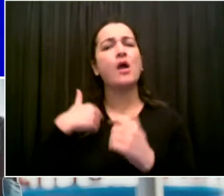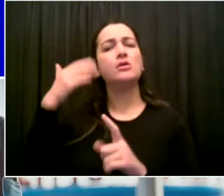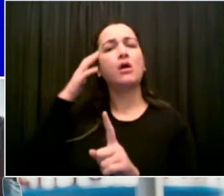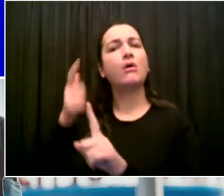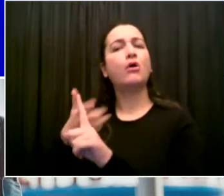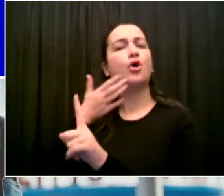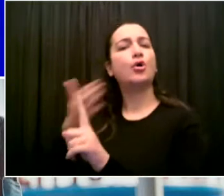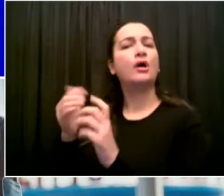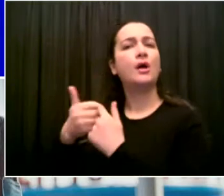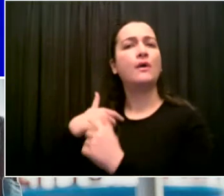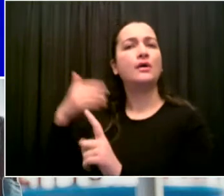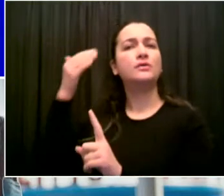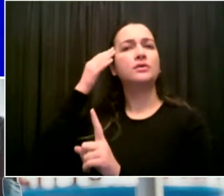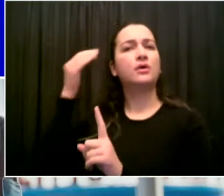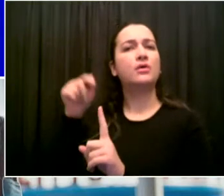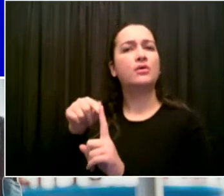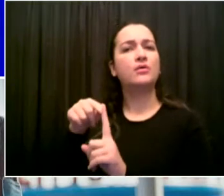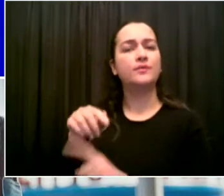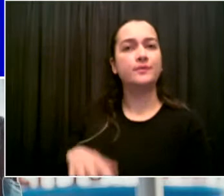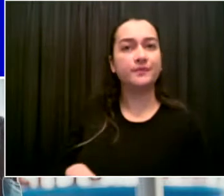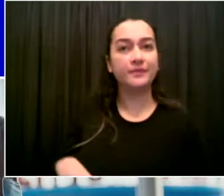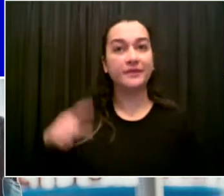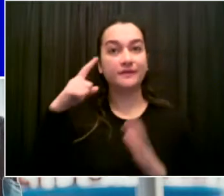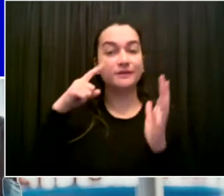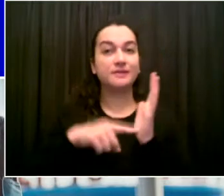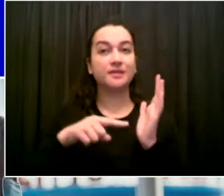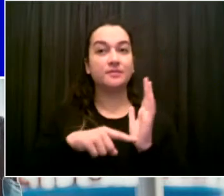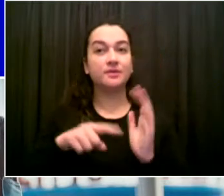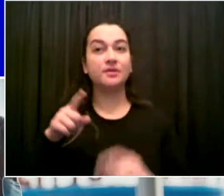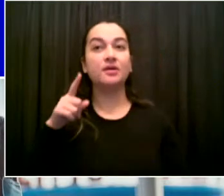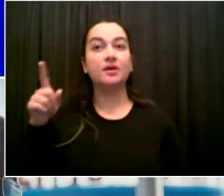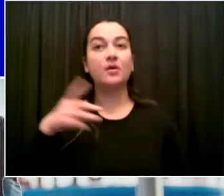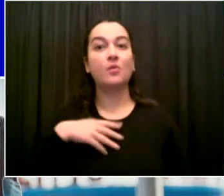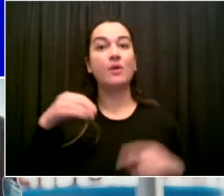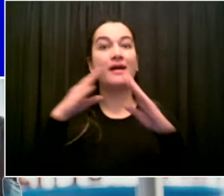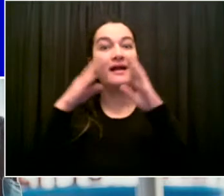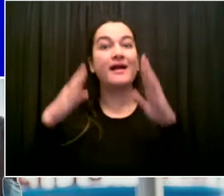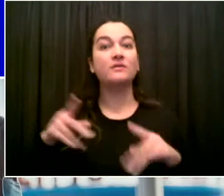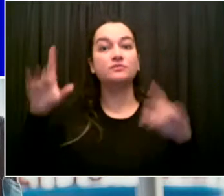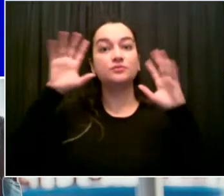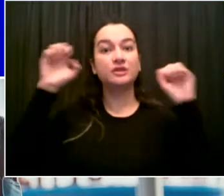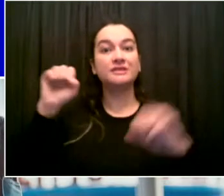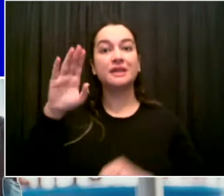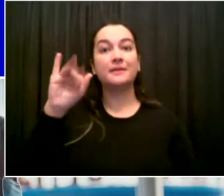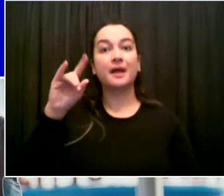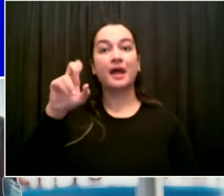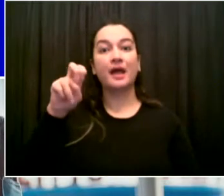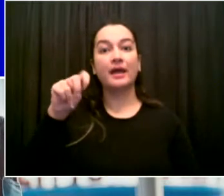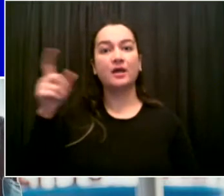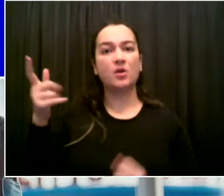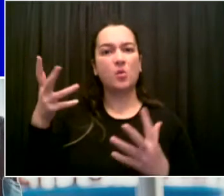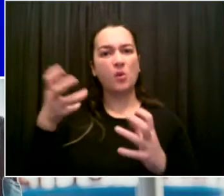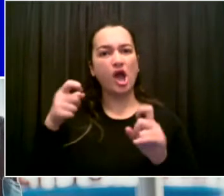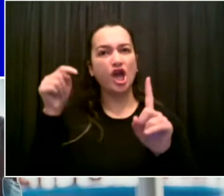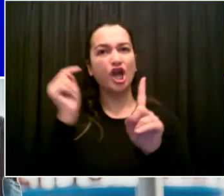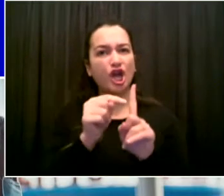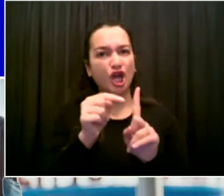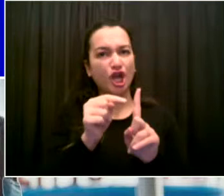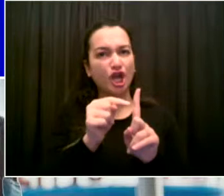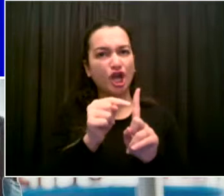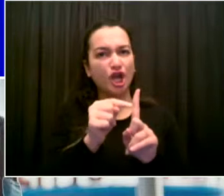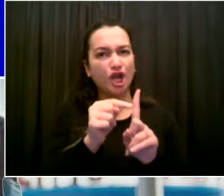country. And we're so proud of Deanne and know that once she is confirmed by the Senate, she'll take over that